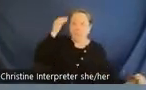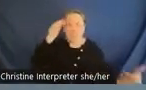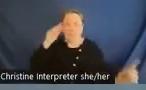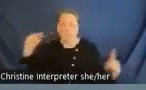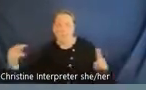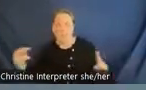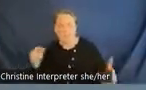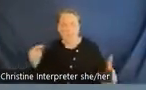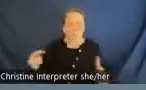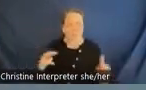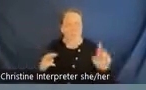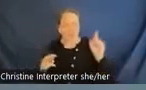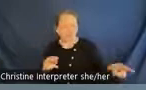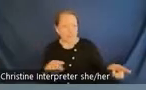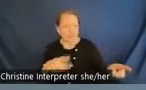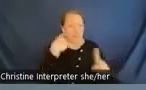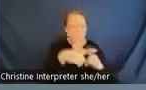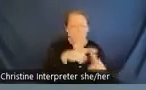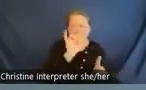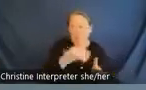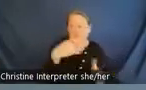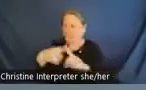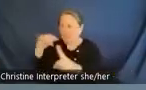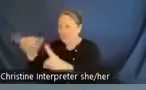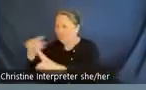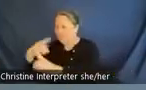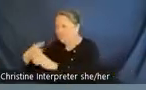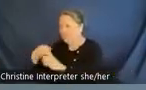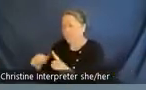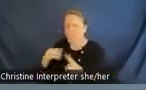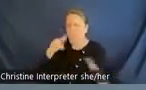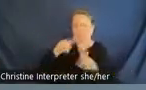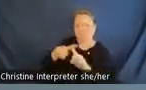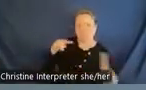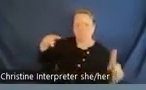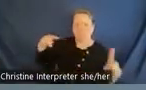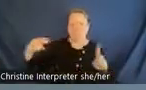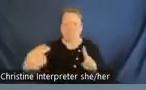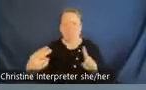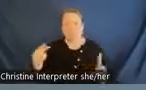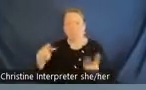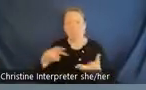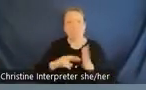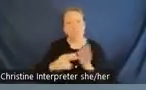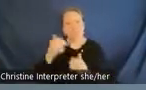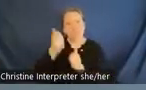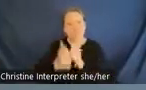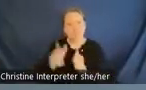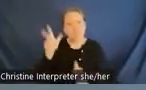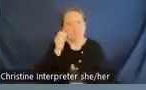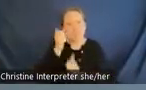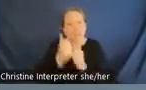challenges from multiple perspectives. And in order to do that, we need every voice that we can get. So